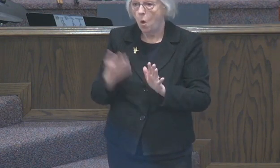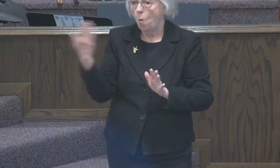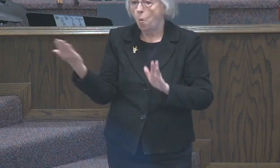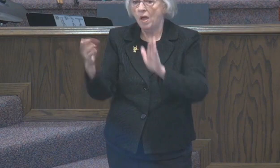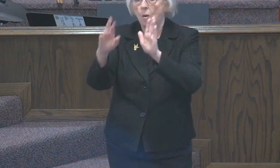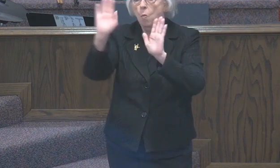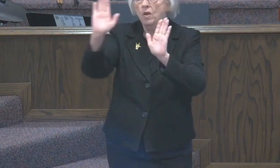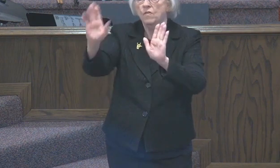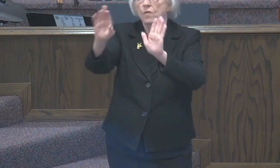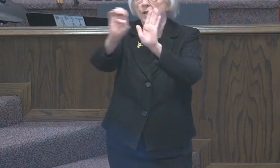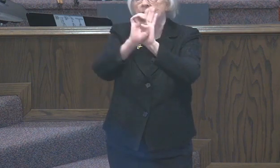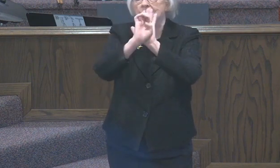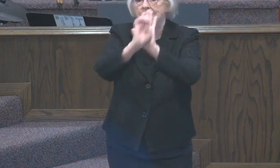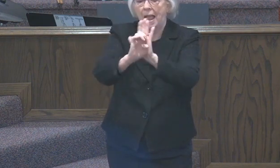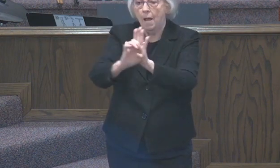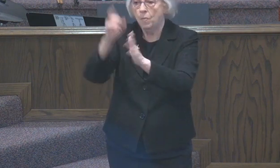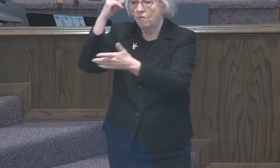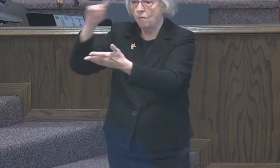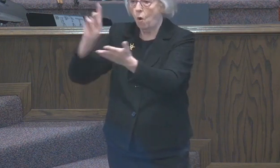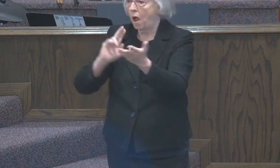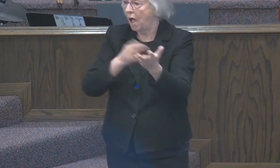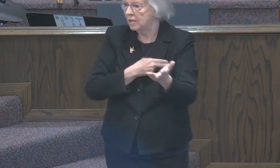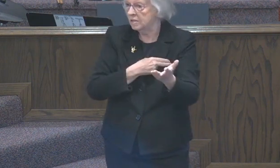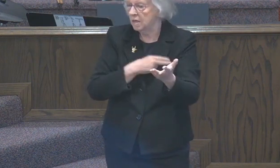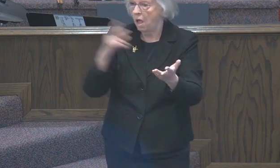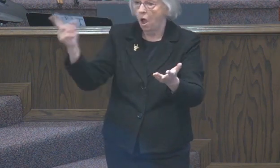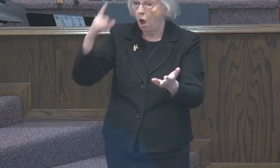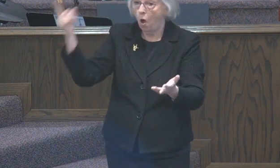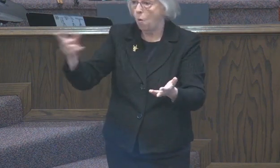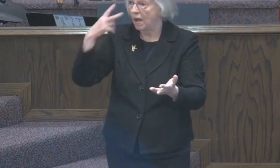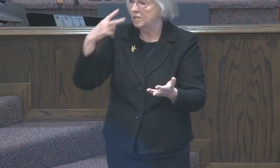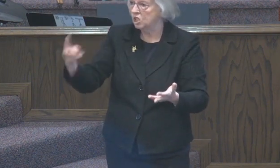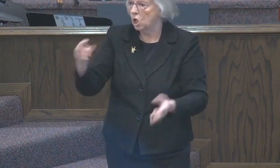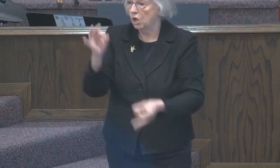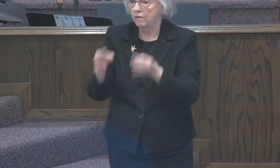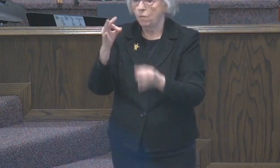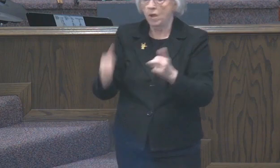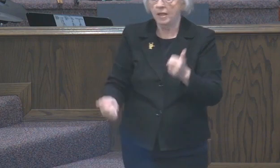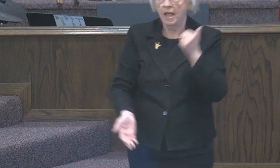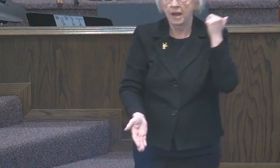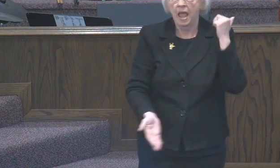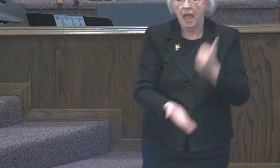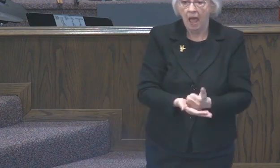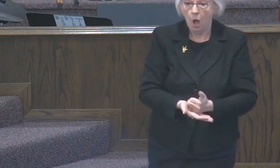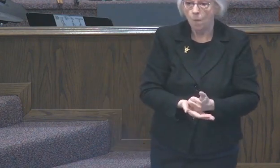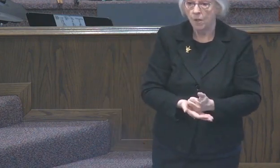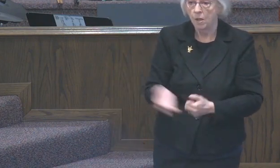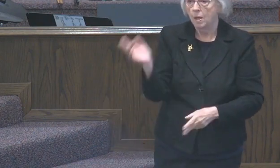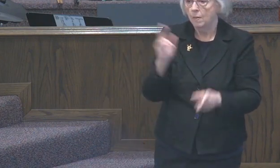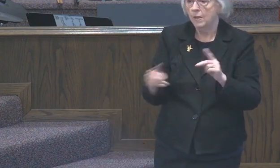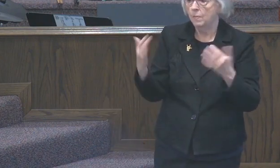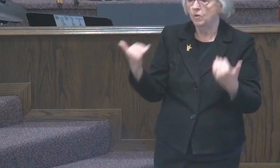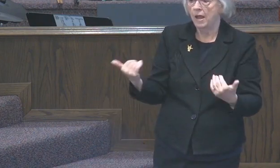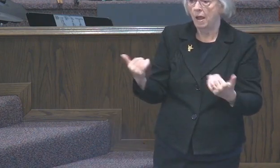to walk, and to talk, and to act, and to live